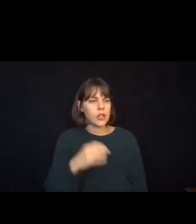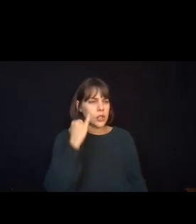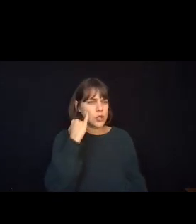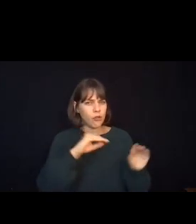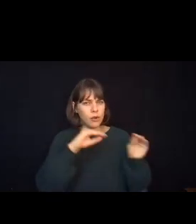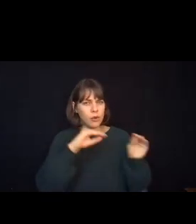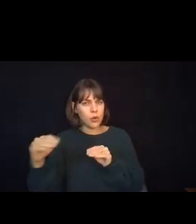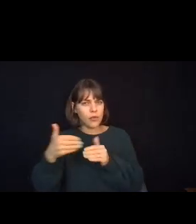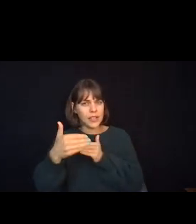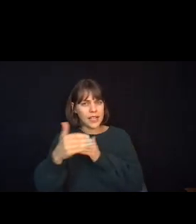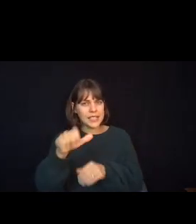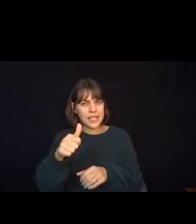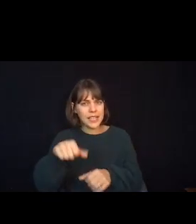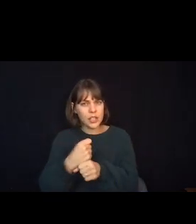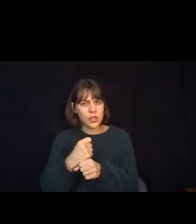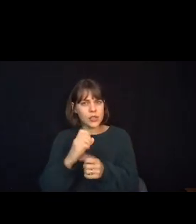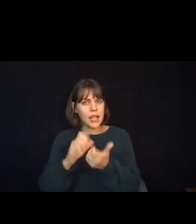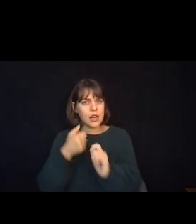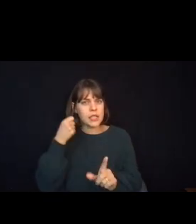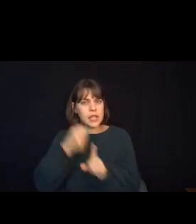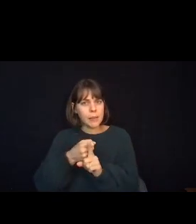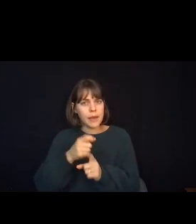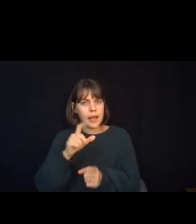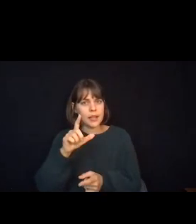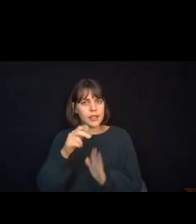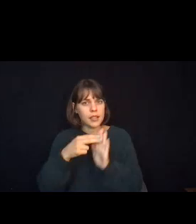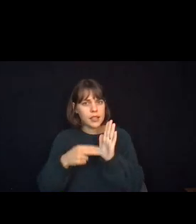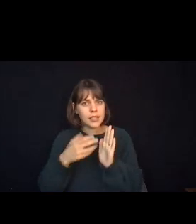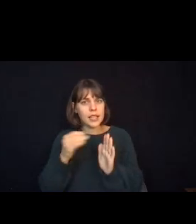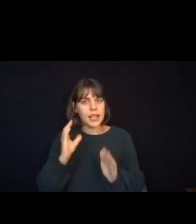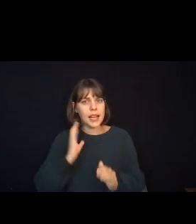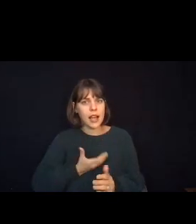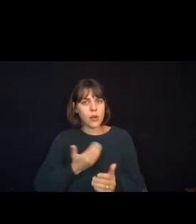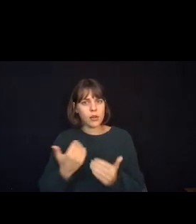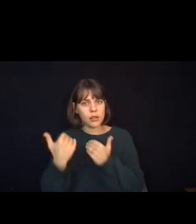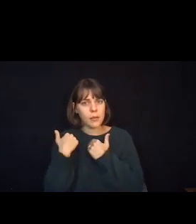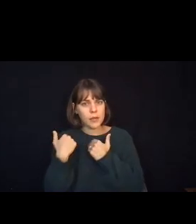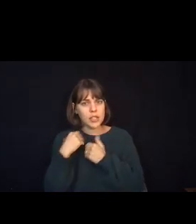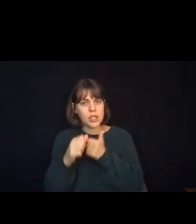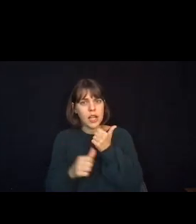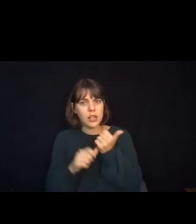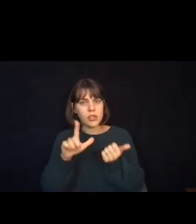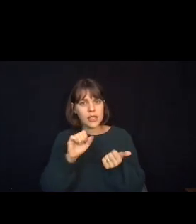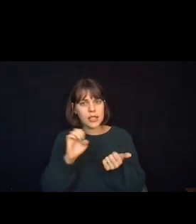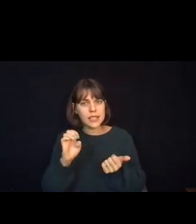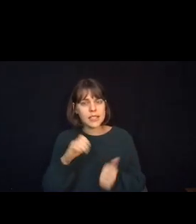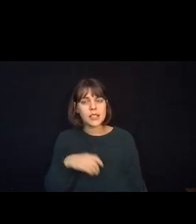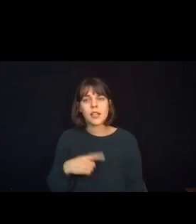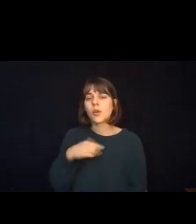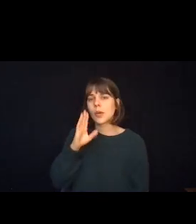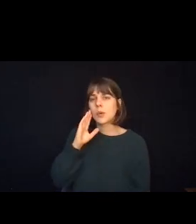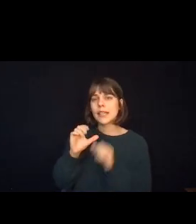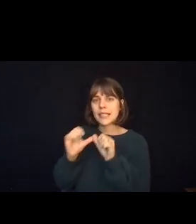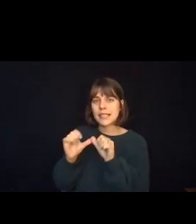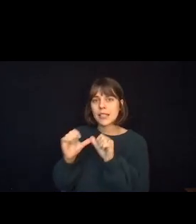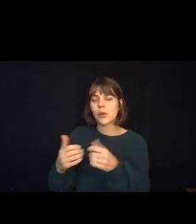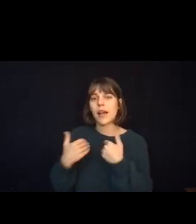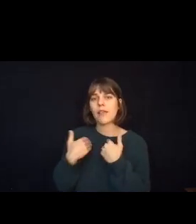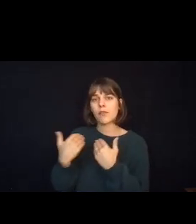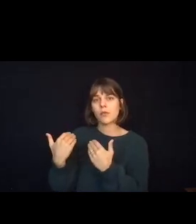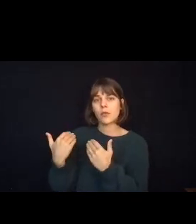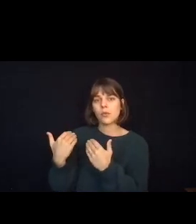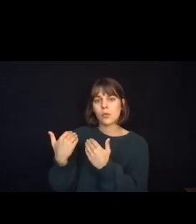within the 10-year period, what effect will that have on the lease and our obligations under the lease? So we would continue to have